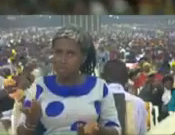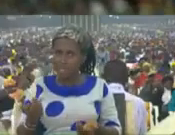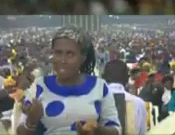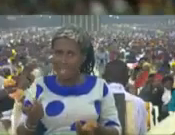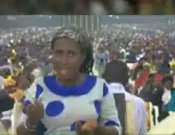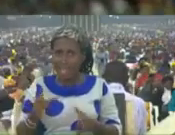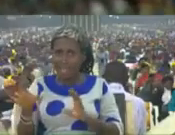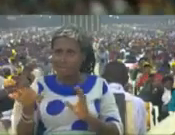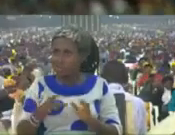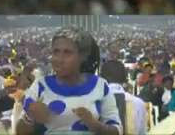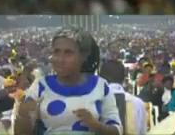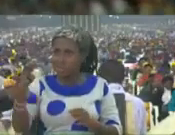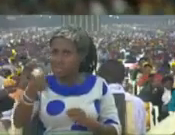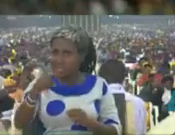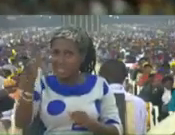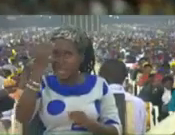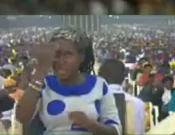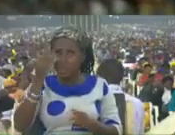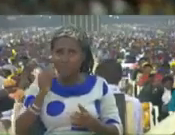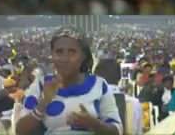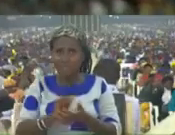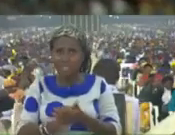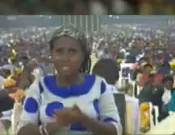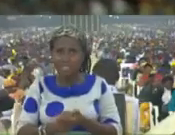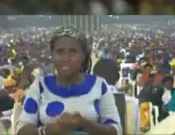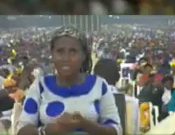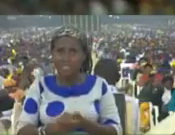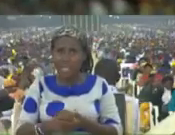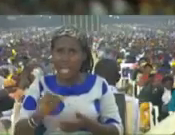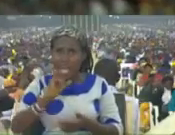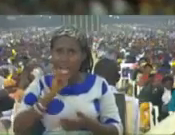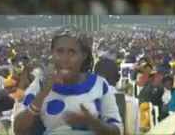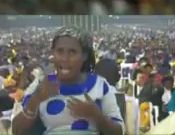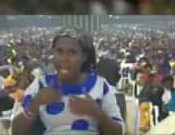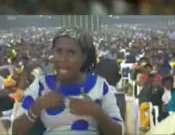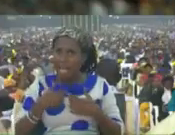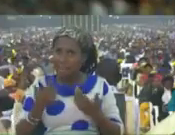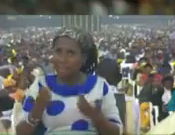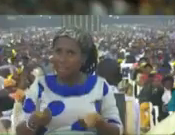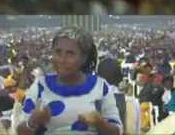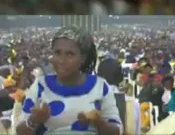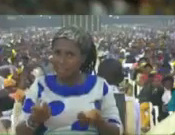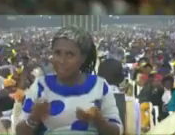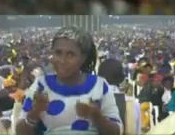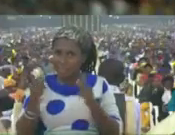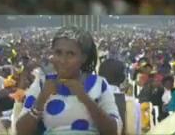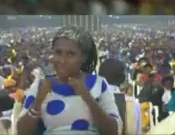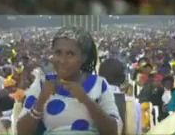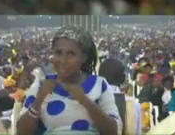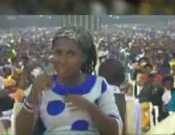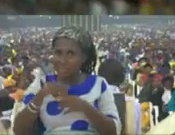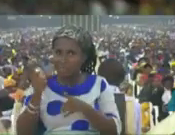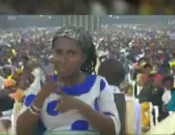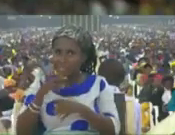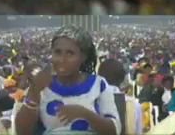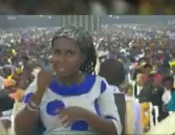that I have honors degree in mathematics? I mean, the question they were asking